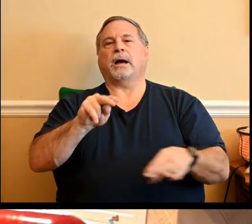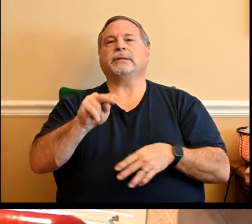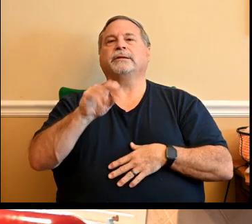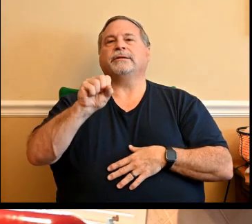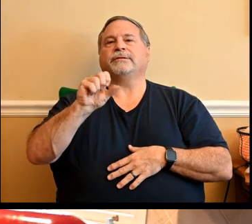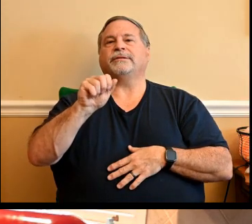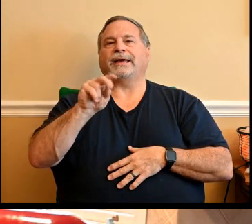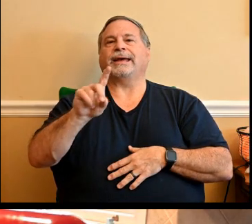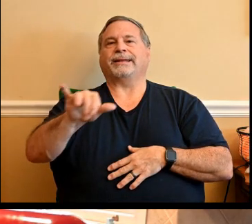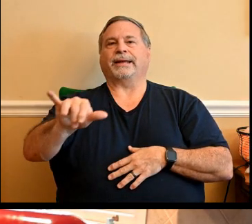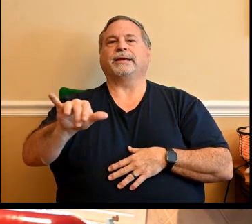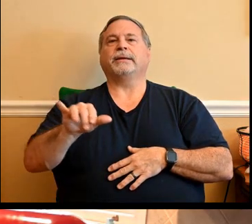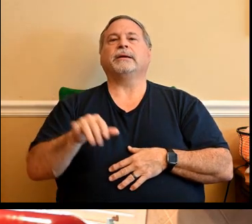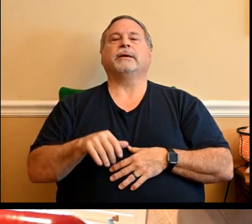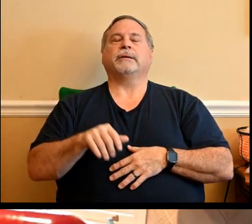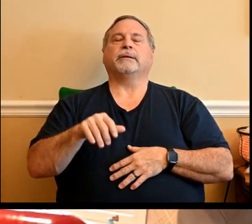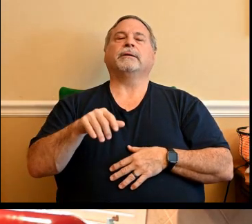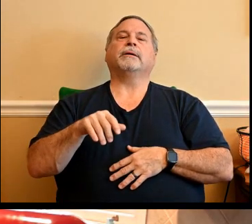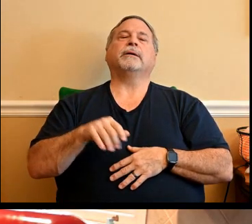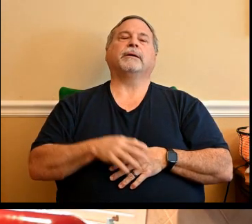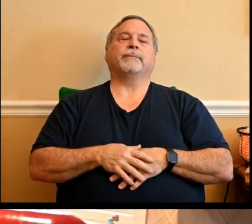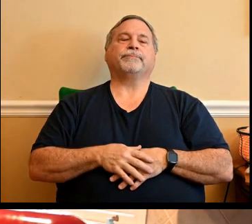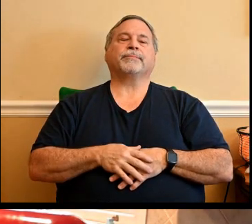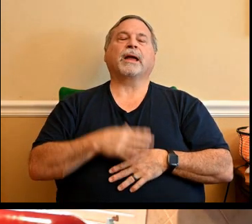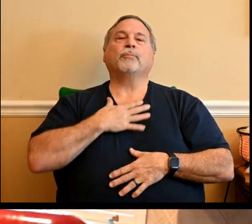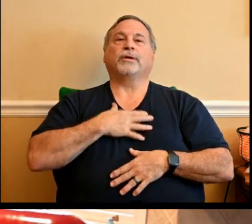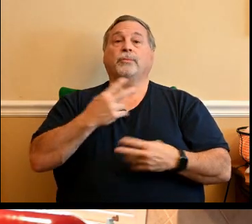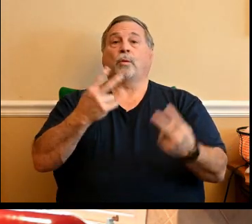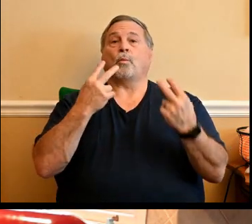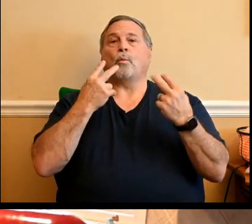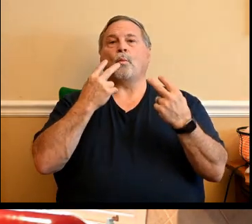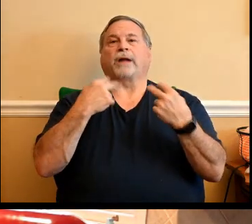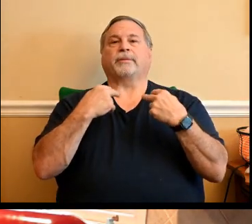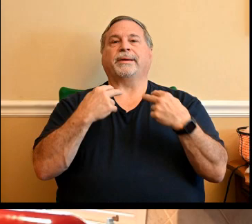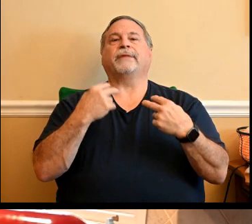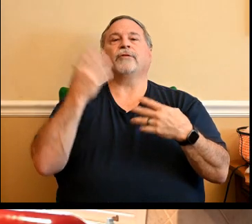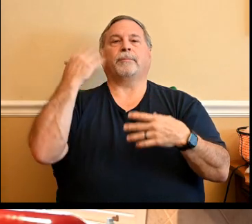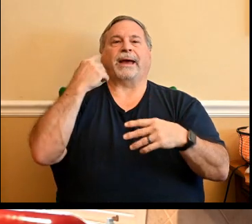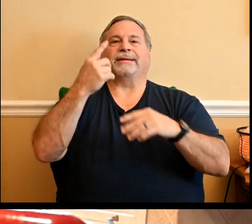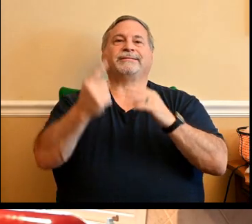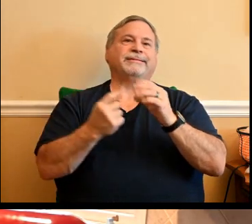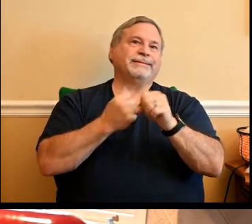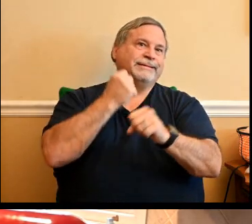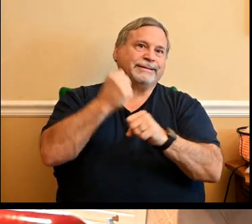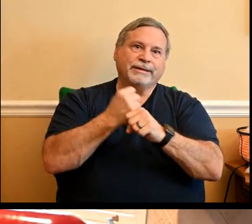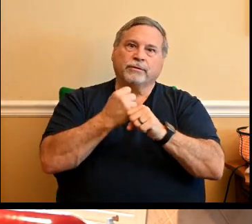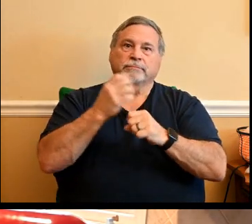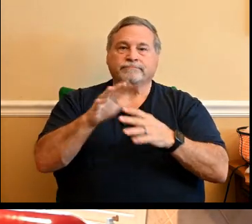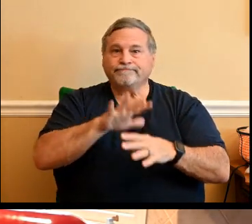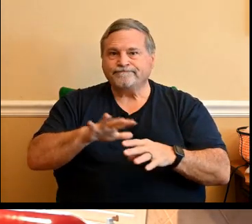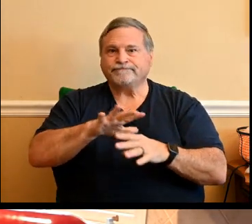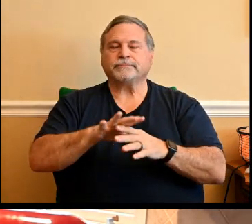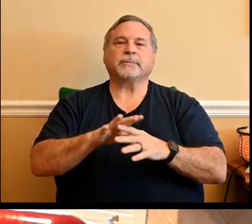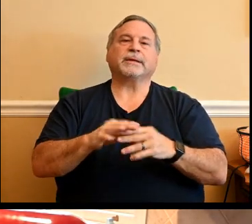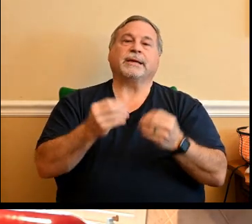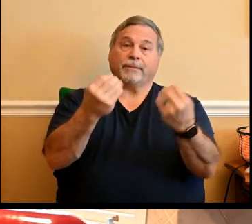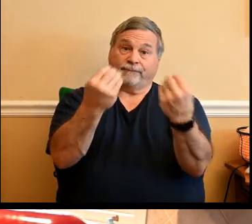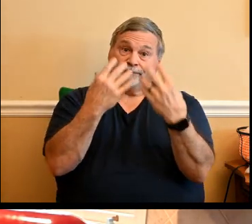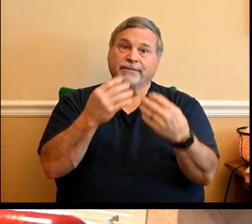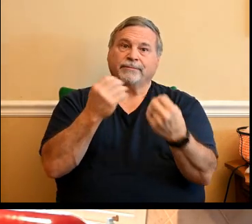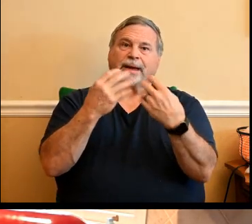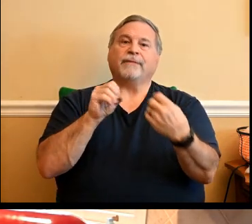to go. Now, I appreciate that you all have been watching me over the last year or so. I want you to give me feedback. I want you to